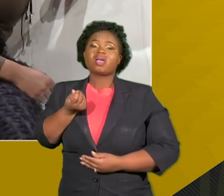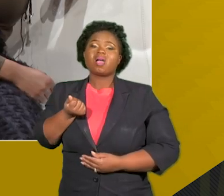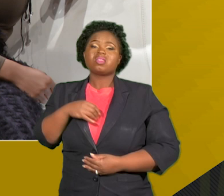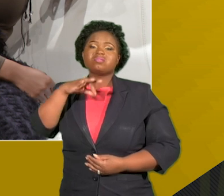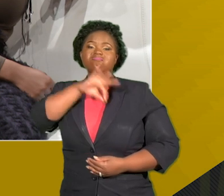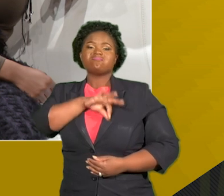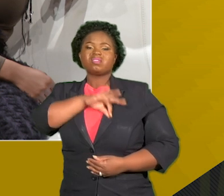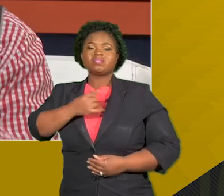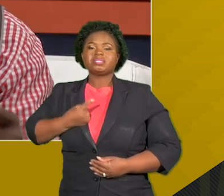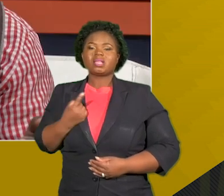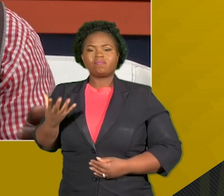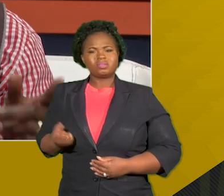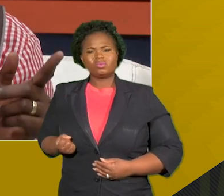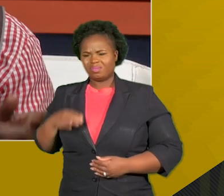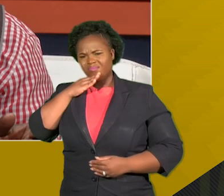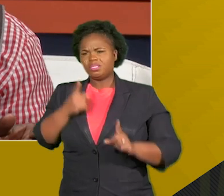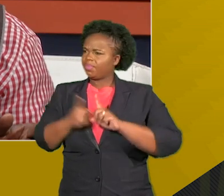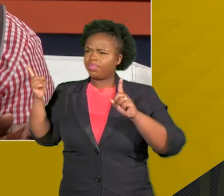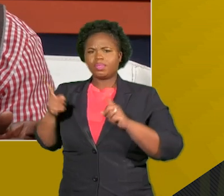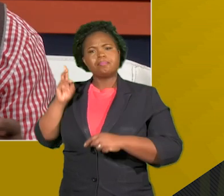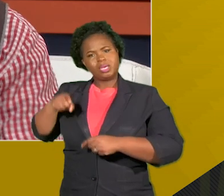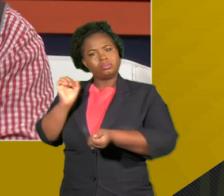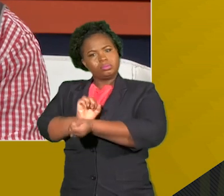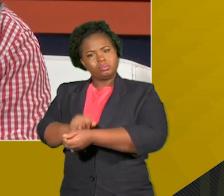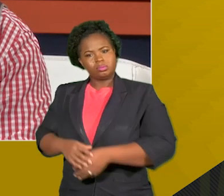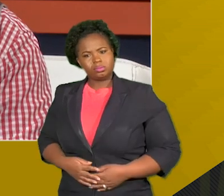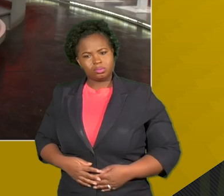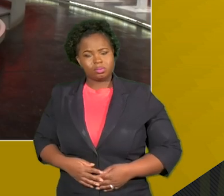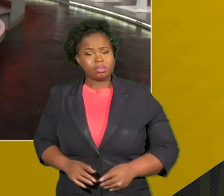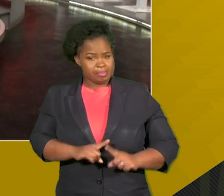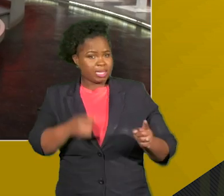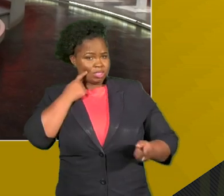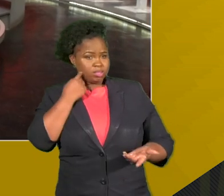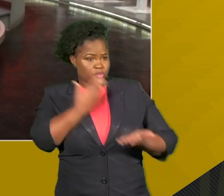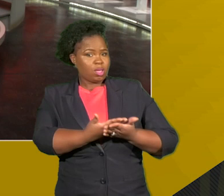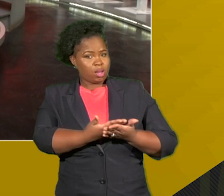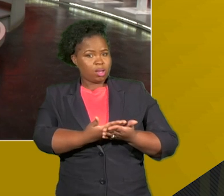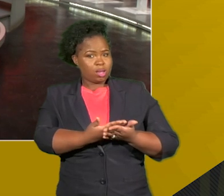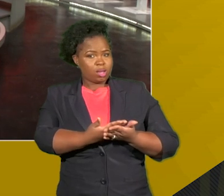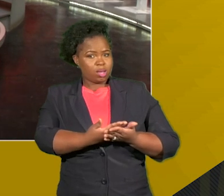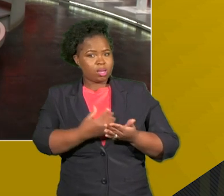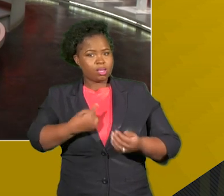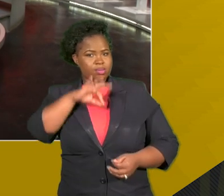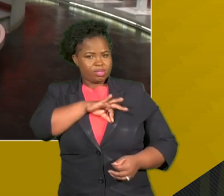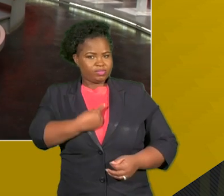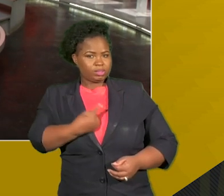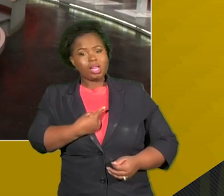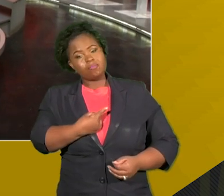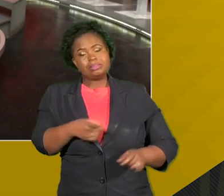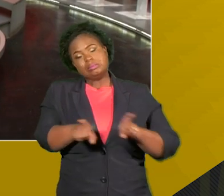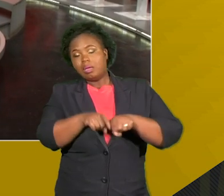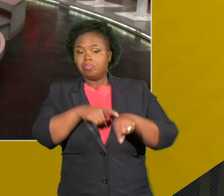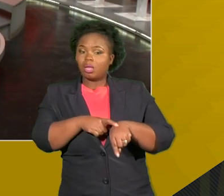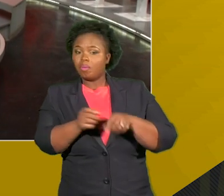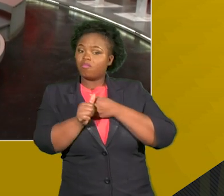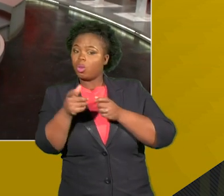zabantu ngamayema zibaphula umthetho kumele baboshwe. But ikhona loophole yokuthi ungayidla imali while still doing the right thing and following